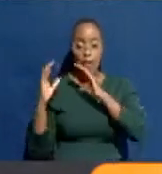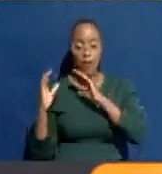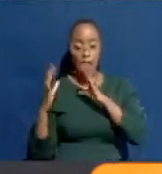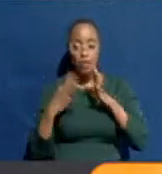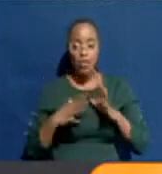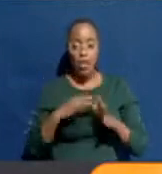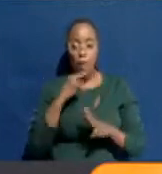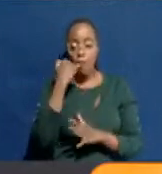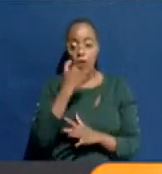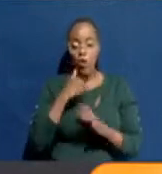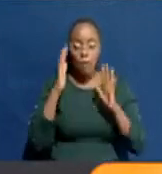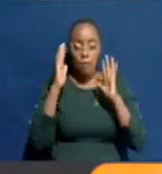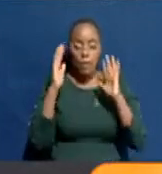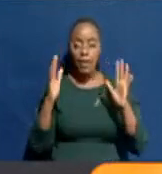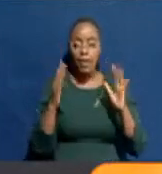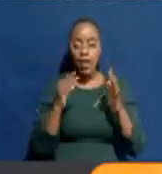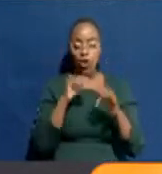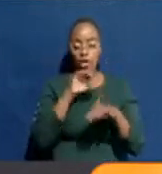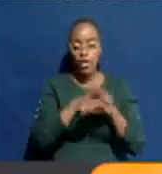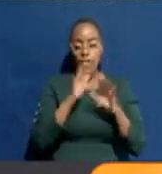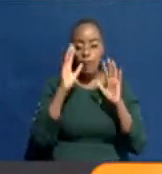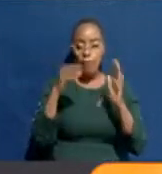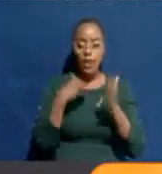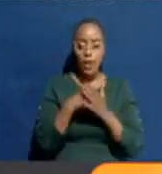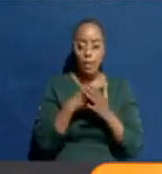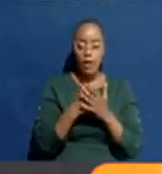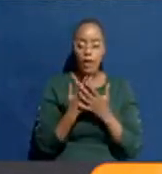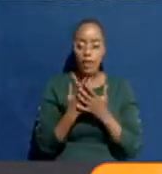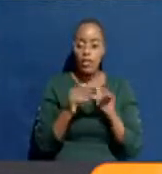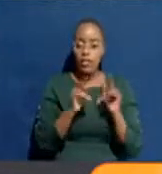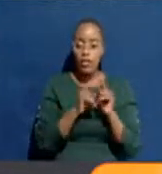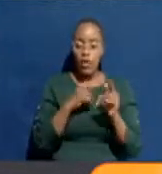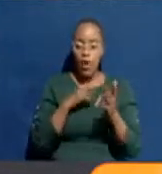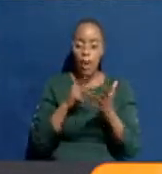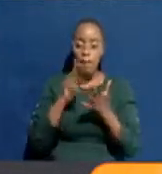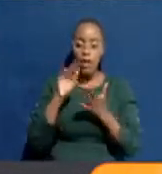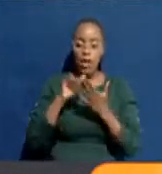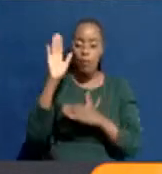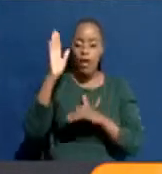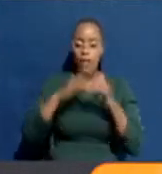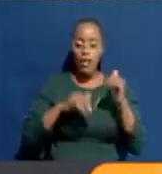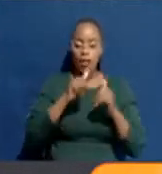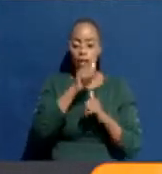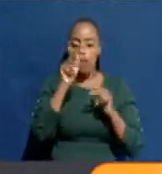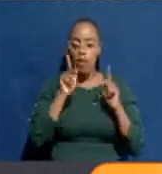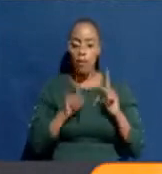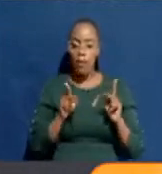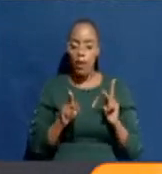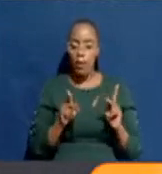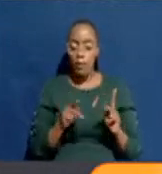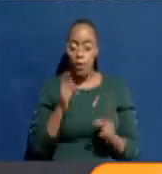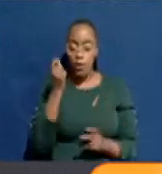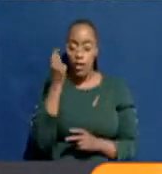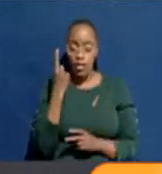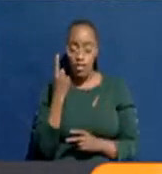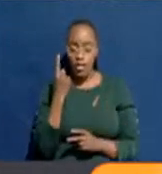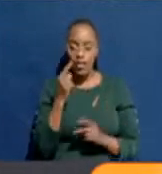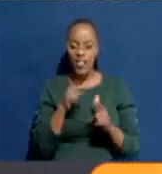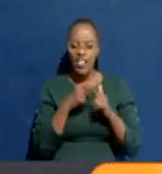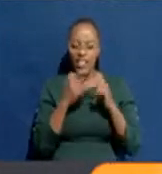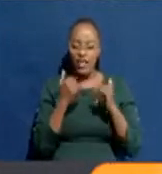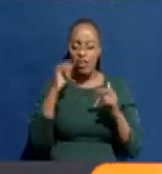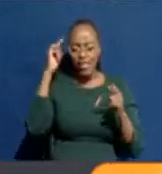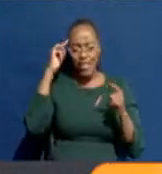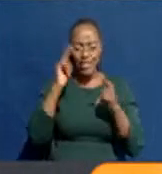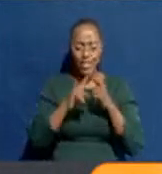people with larger incomes because proportionately they were paying much more than the rest. You understand up to there? So what is the intention here? To